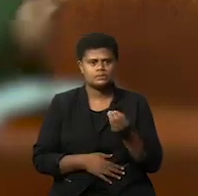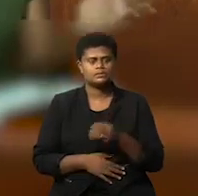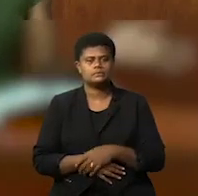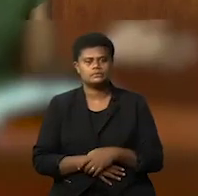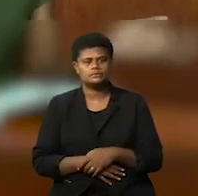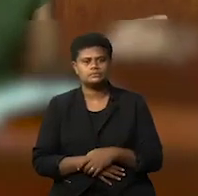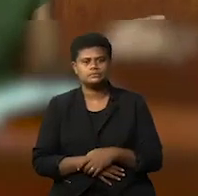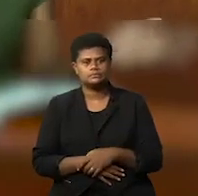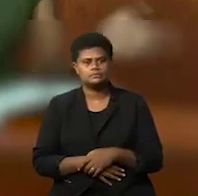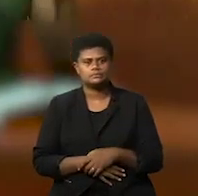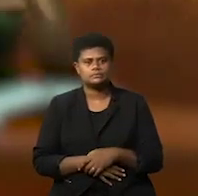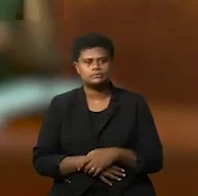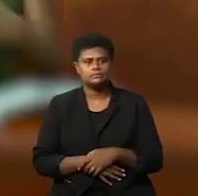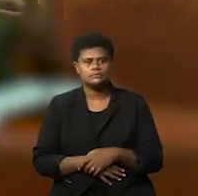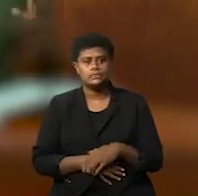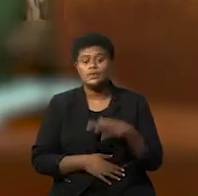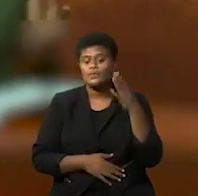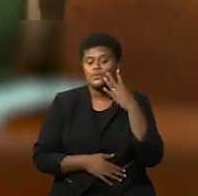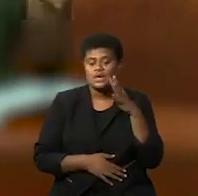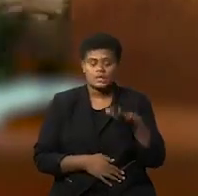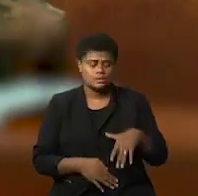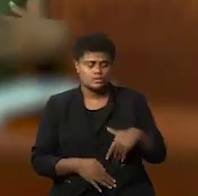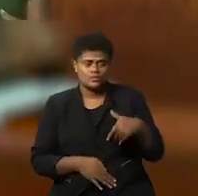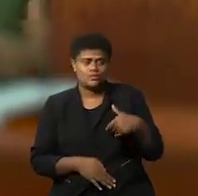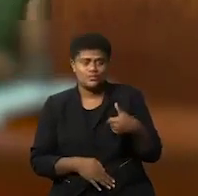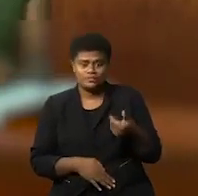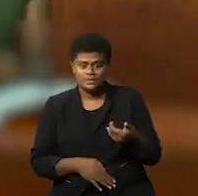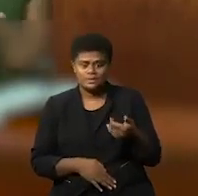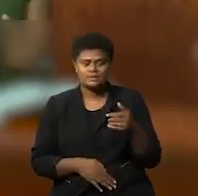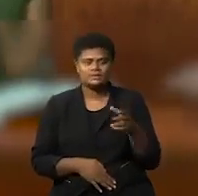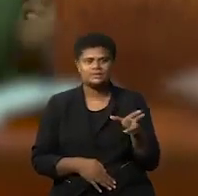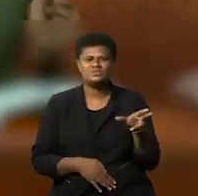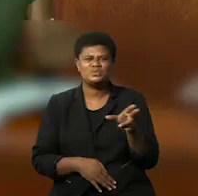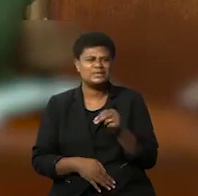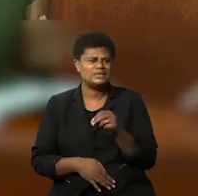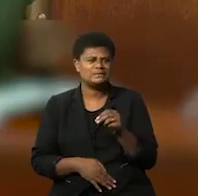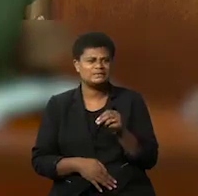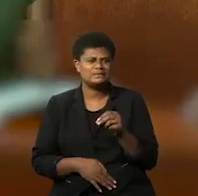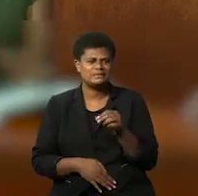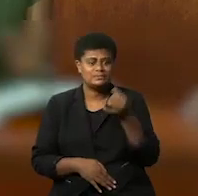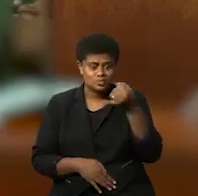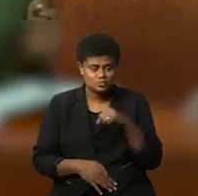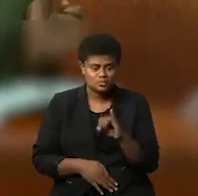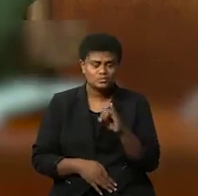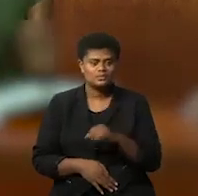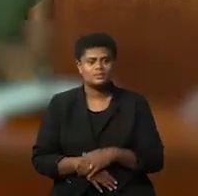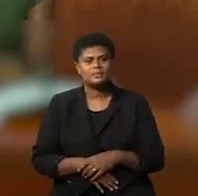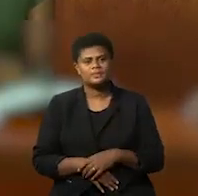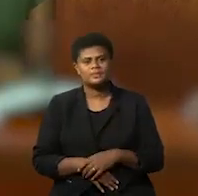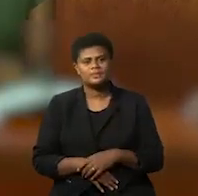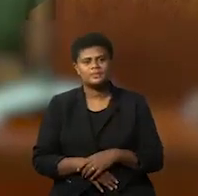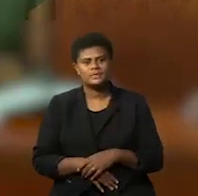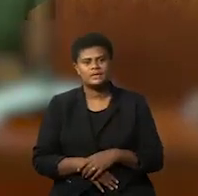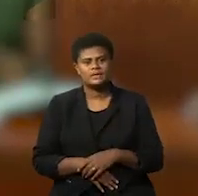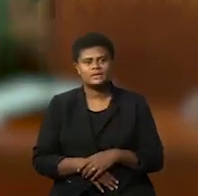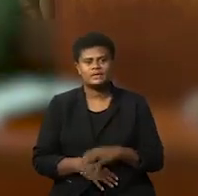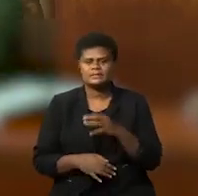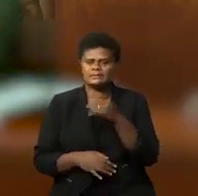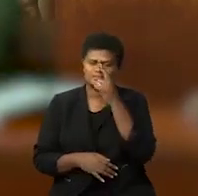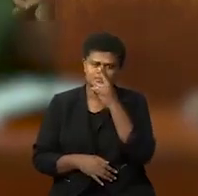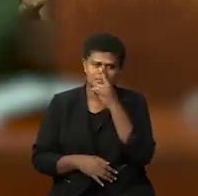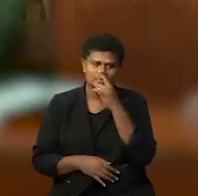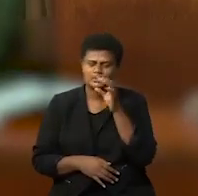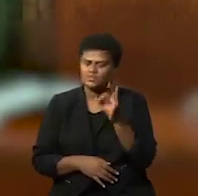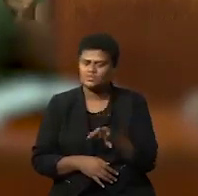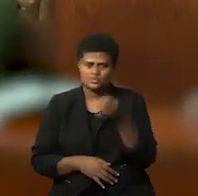and I don't want to take up too much of time. But when you feel unworthy and you feel like you've done something wrong and you don't think that people will understand, sometimes